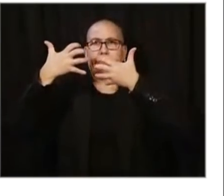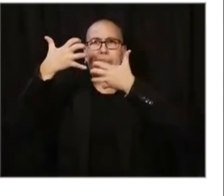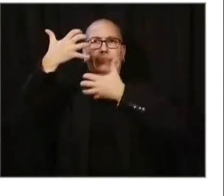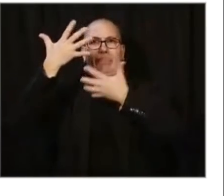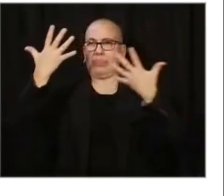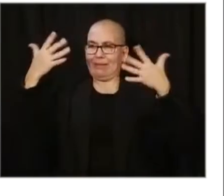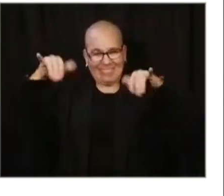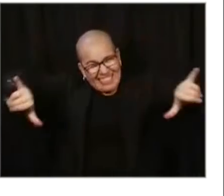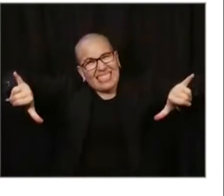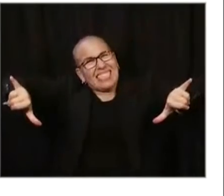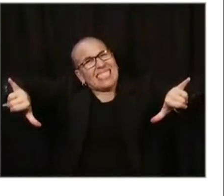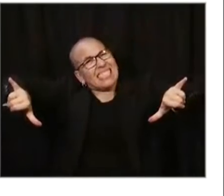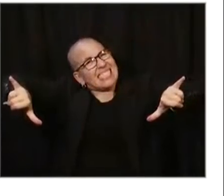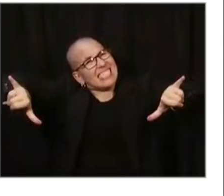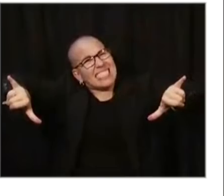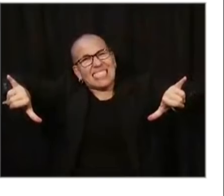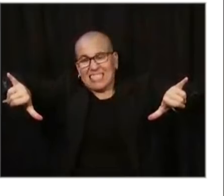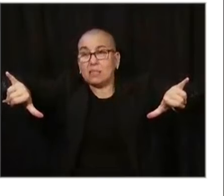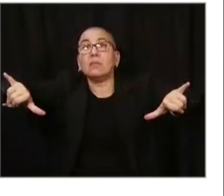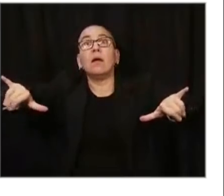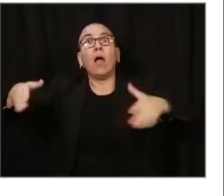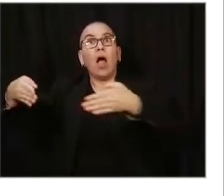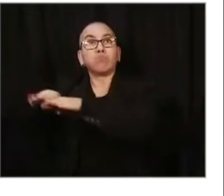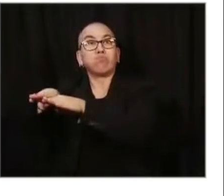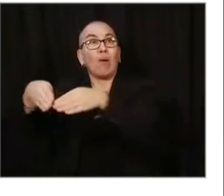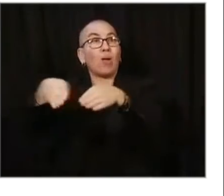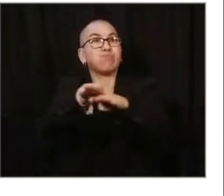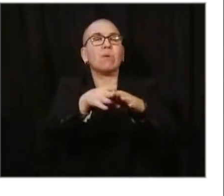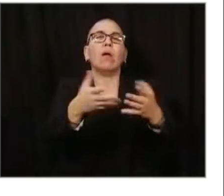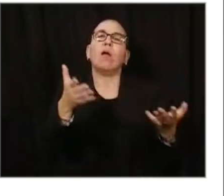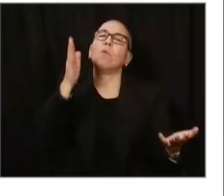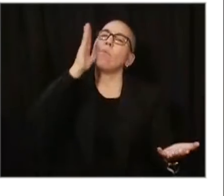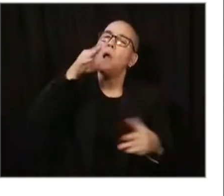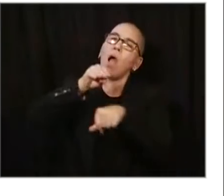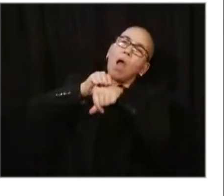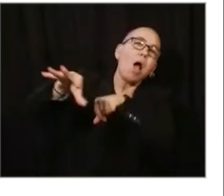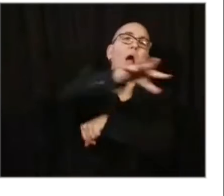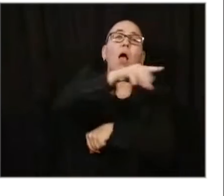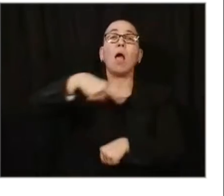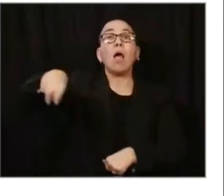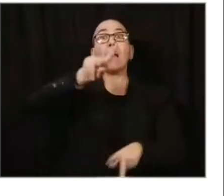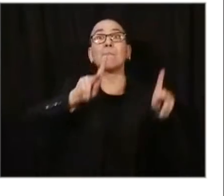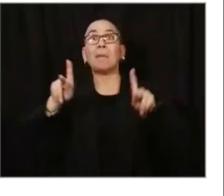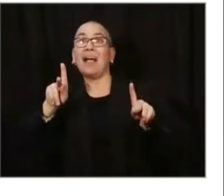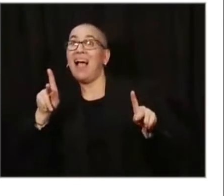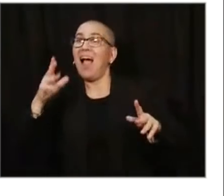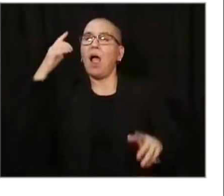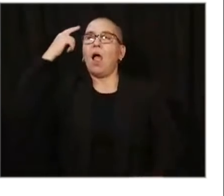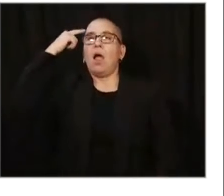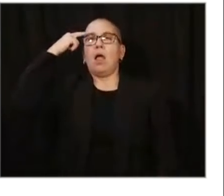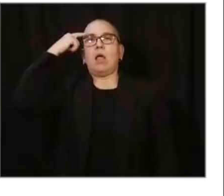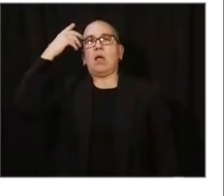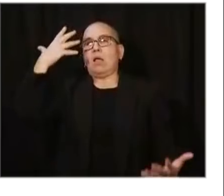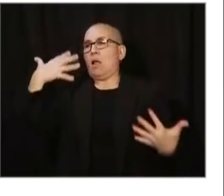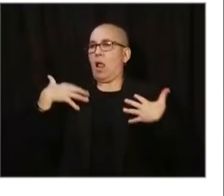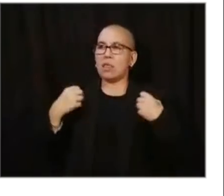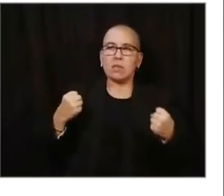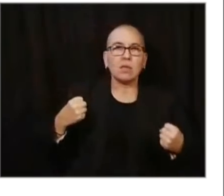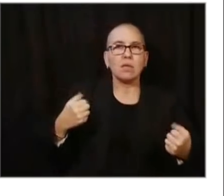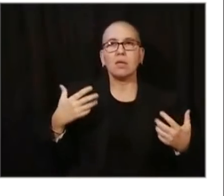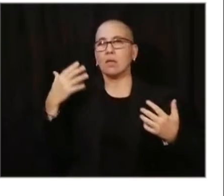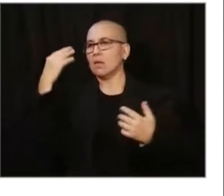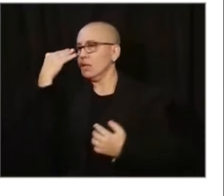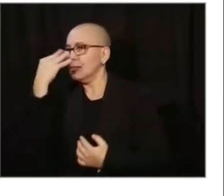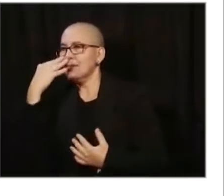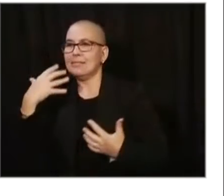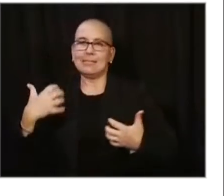the social, the health, the mental health aspects of a prolonged stay-at-home order would be too detrimental. We had to find a